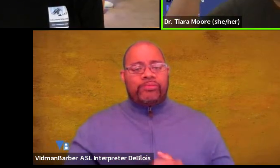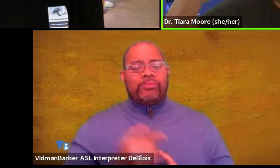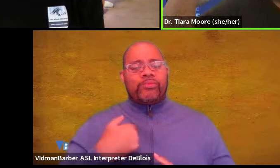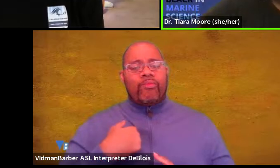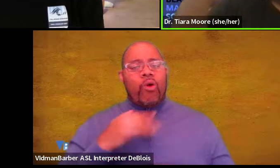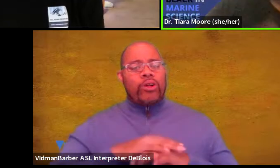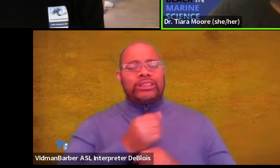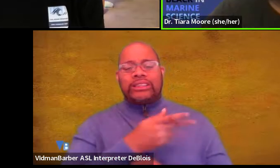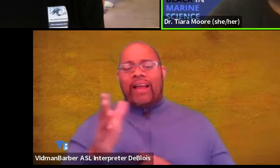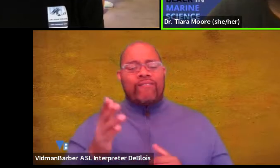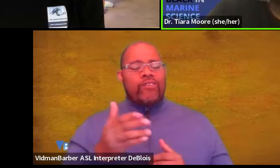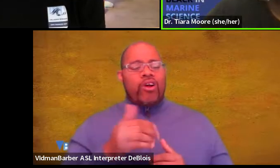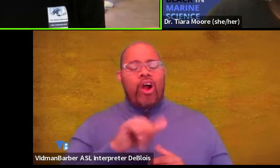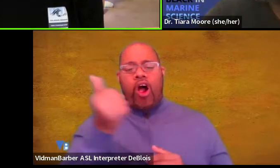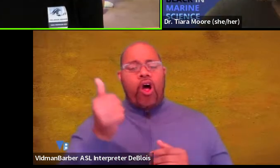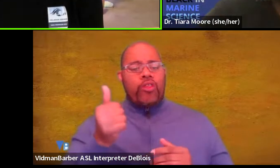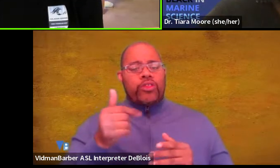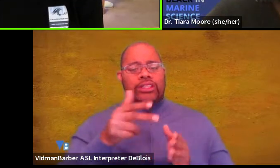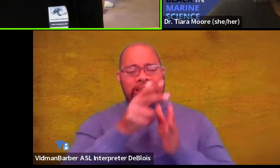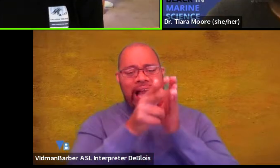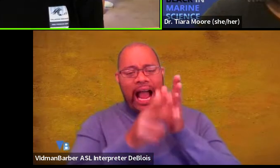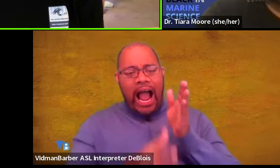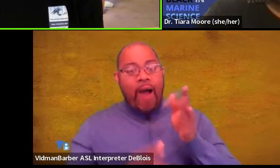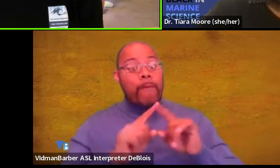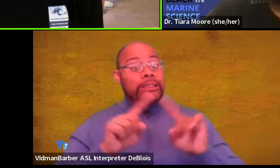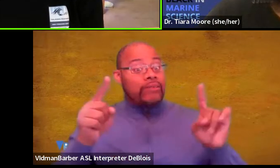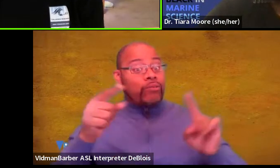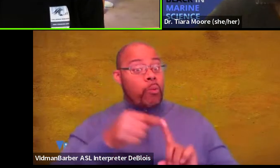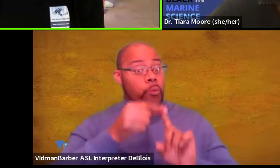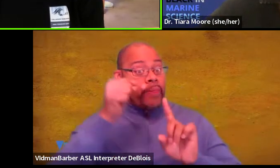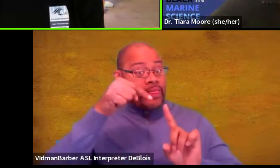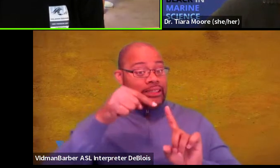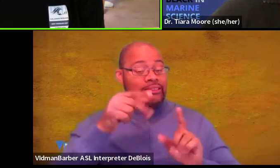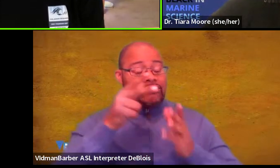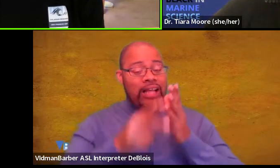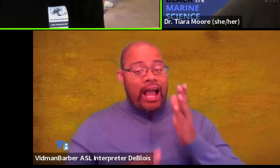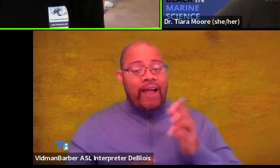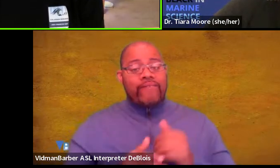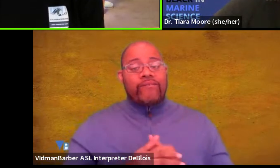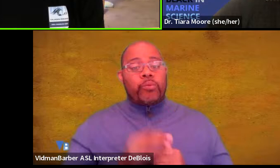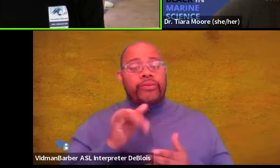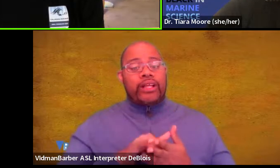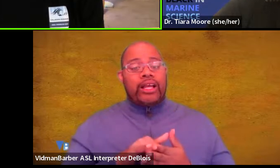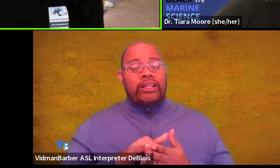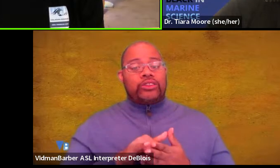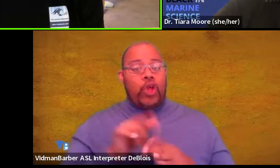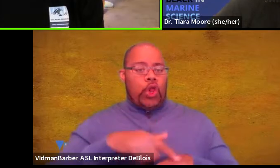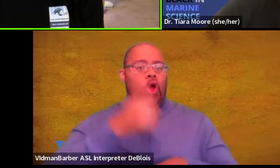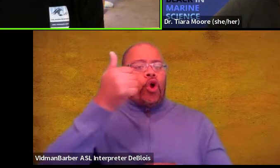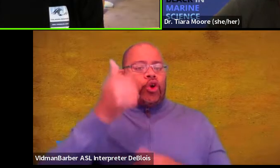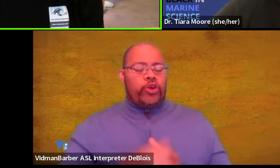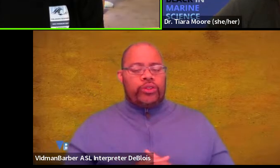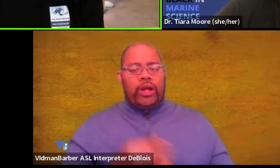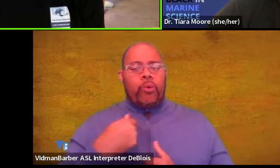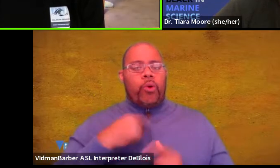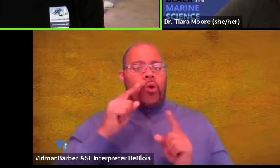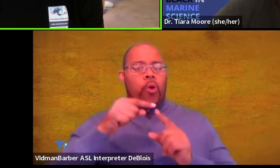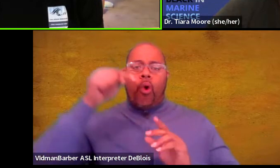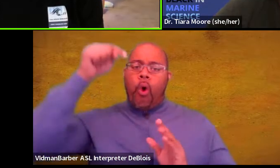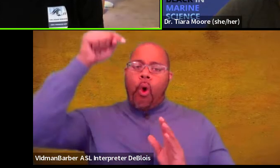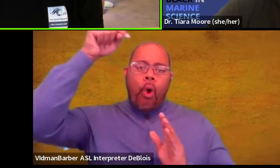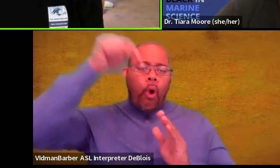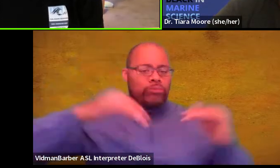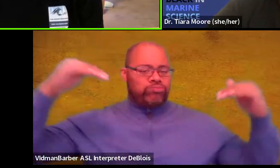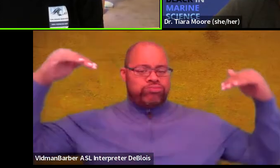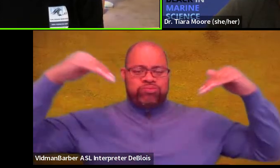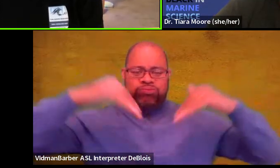been on several other dives. The only difference with this dive was that it was longer, and we were going all the way